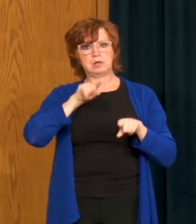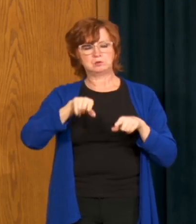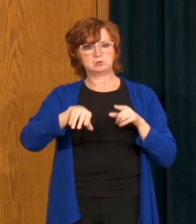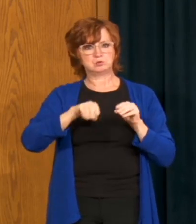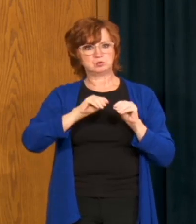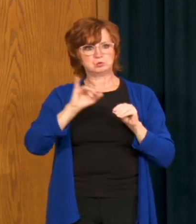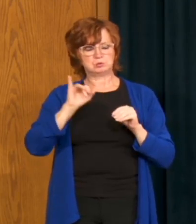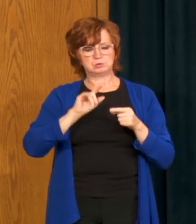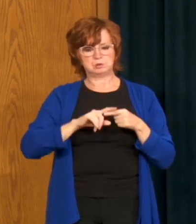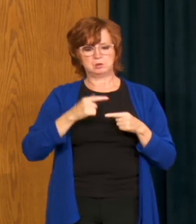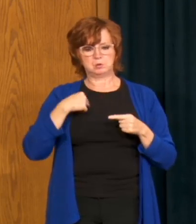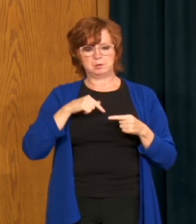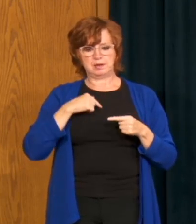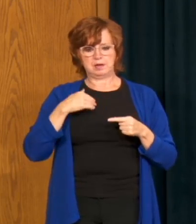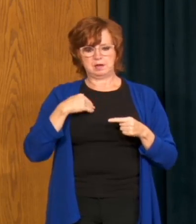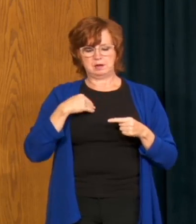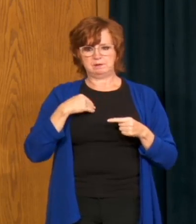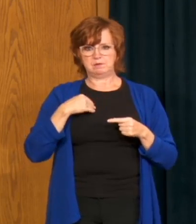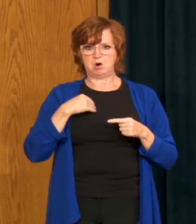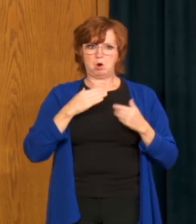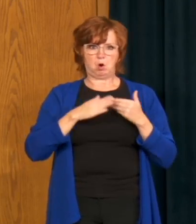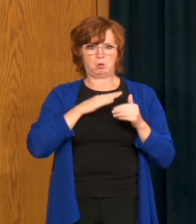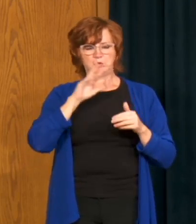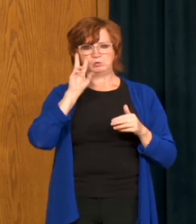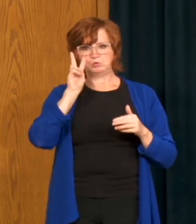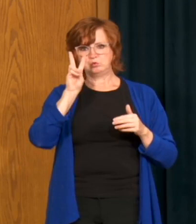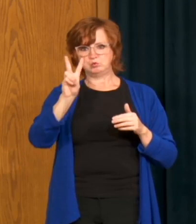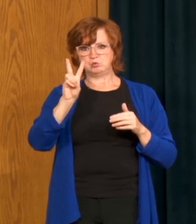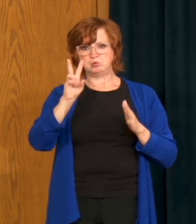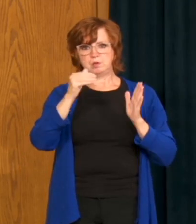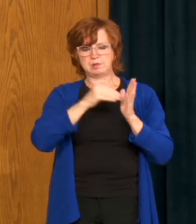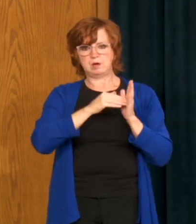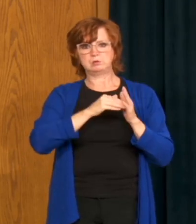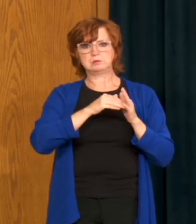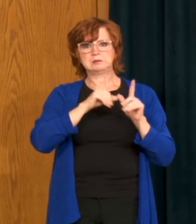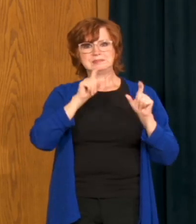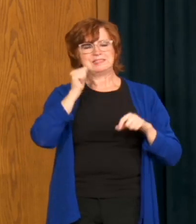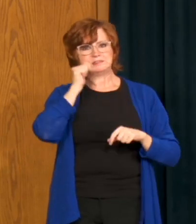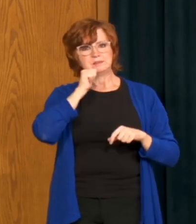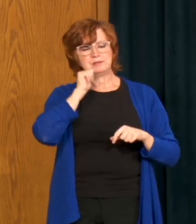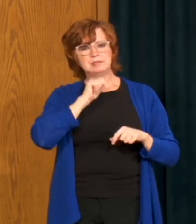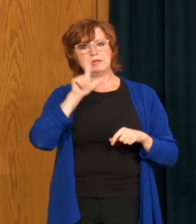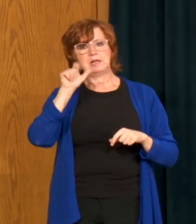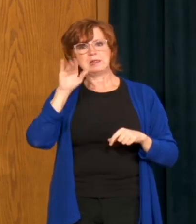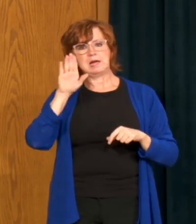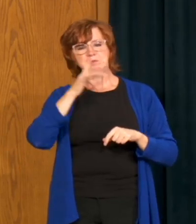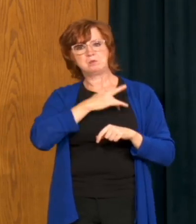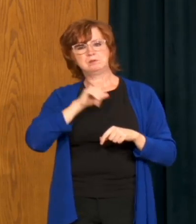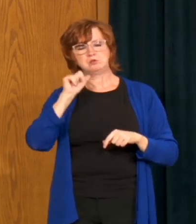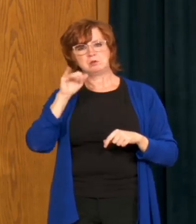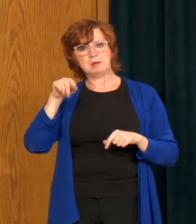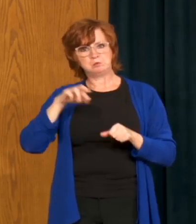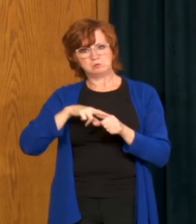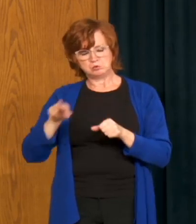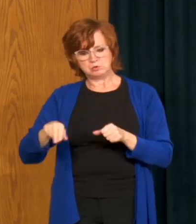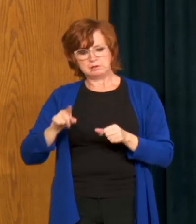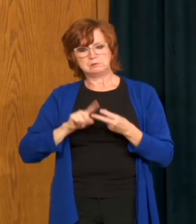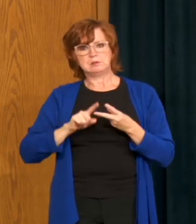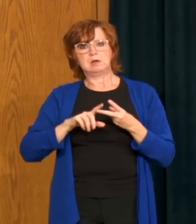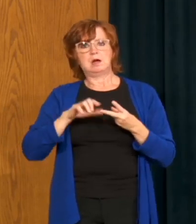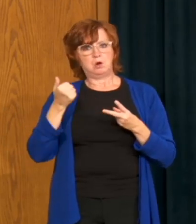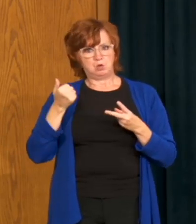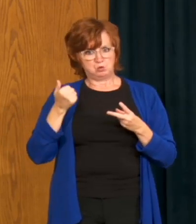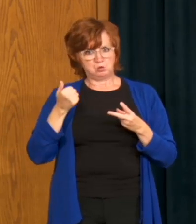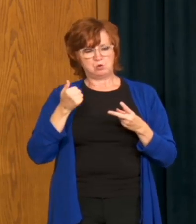have of 1,800 to 2,000 tests a day through the Roy Romano lab, as well as we have some capacity with some of our mobile